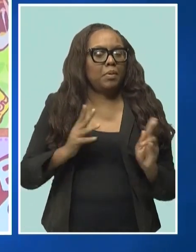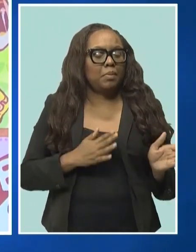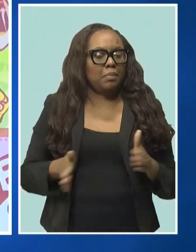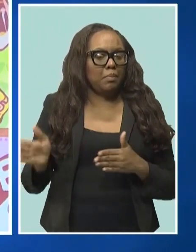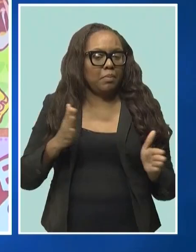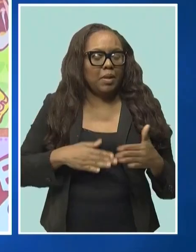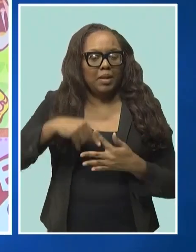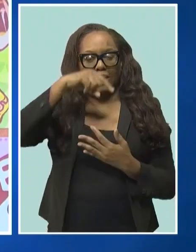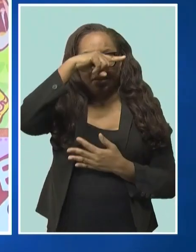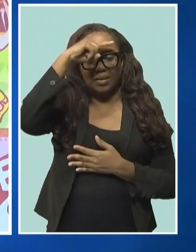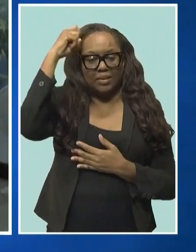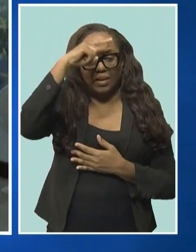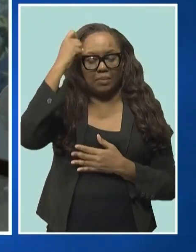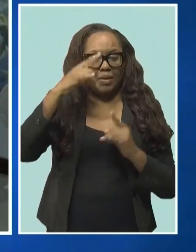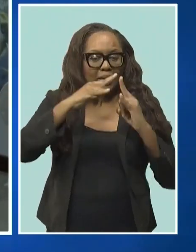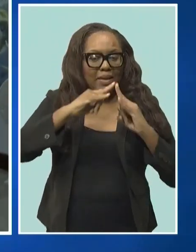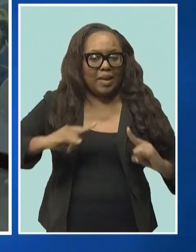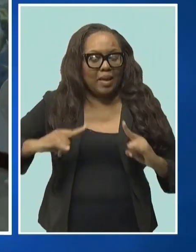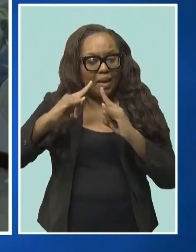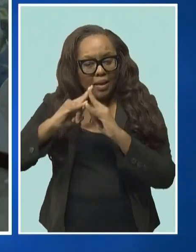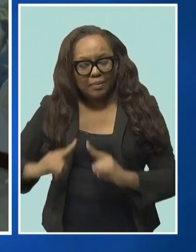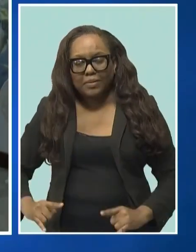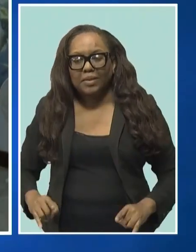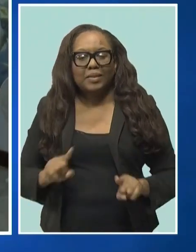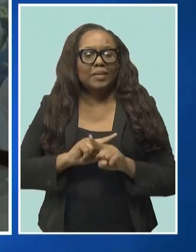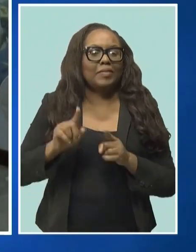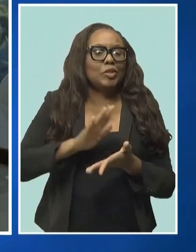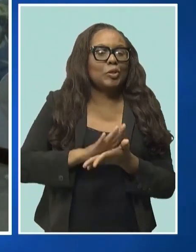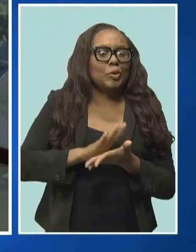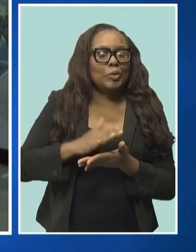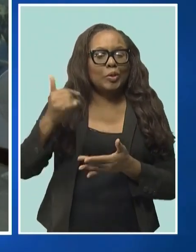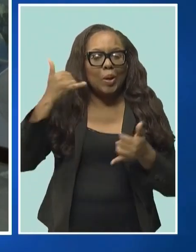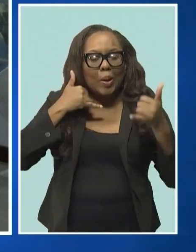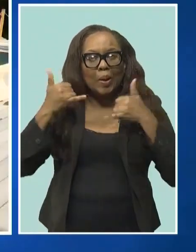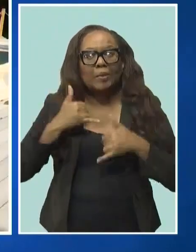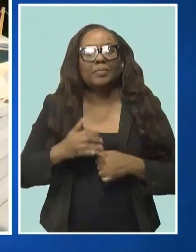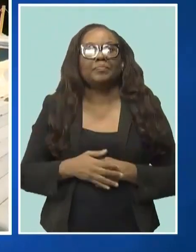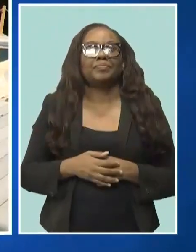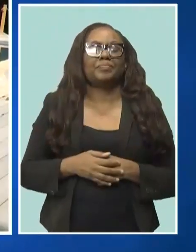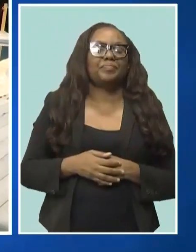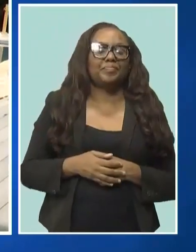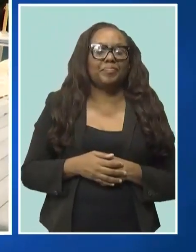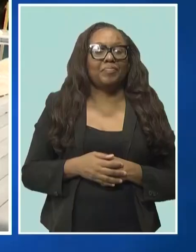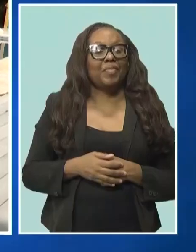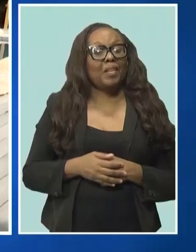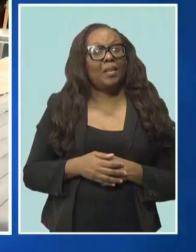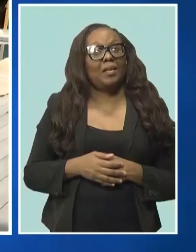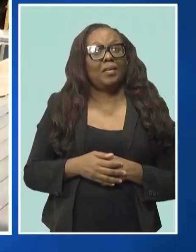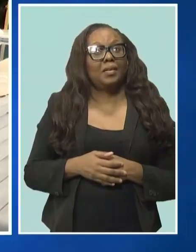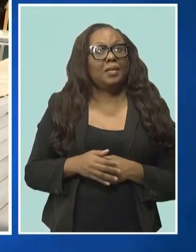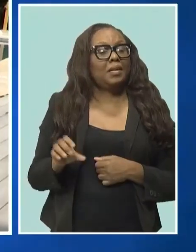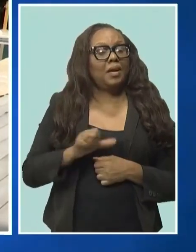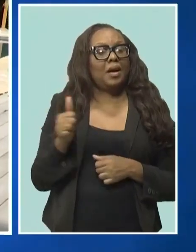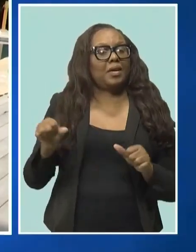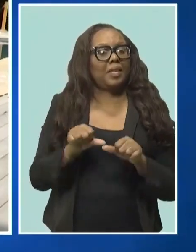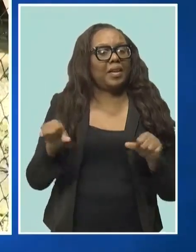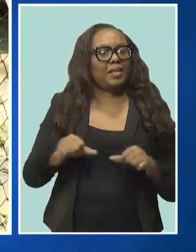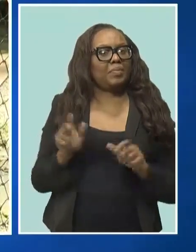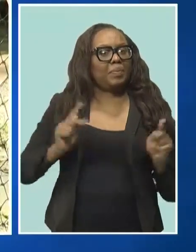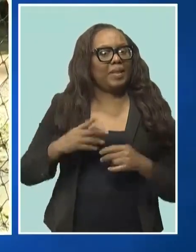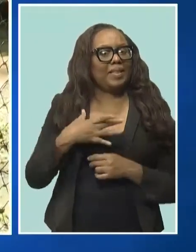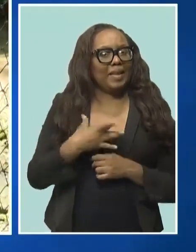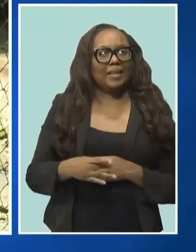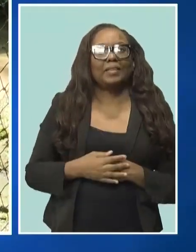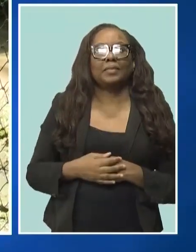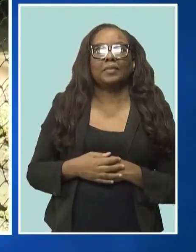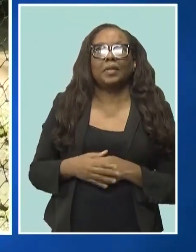seeing the inquiries coming in. Ms. Roach also spoke about some of the other well-loved areas in which locals participate. The kids tend to